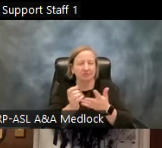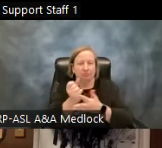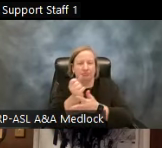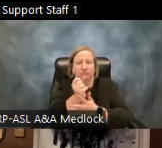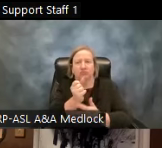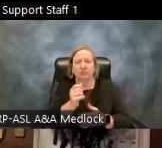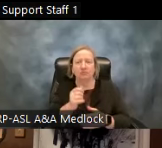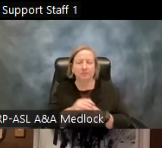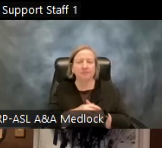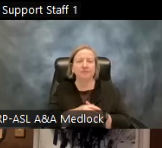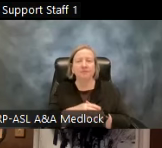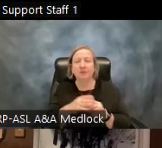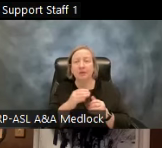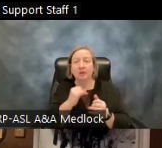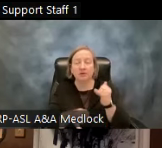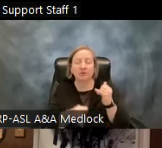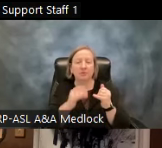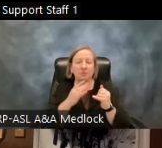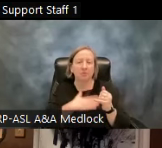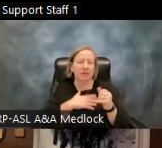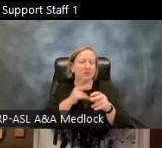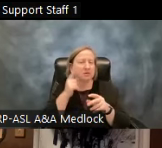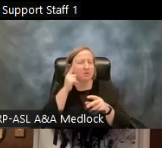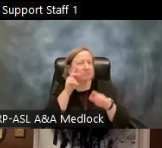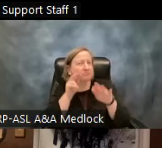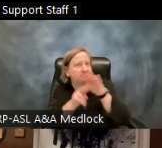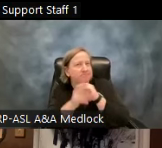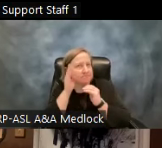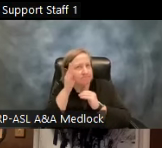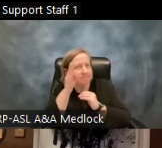be forward-looking in your comments. Will the